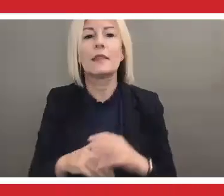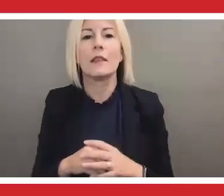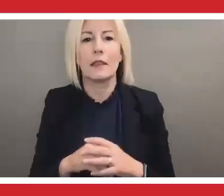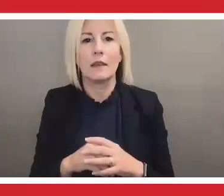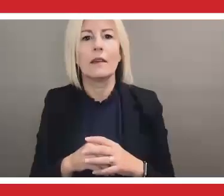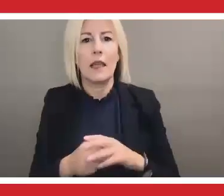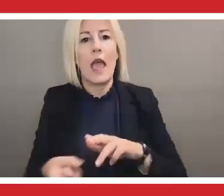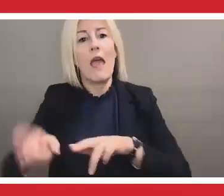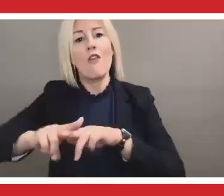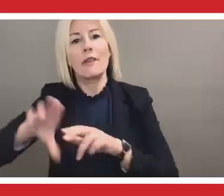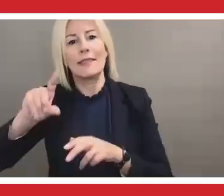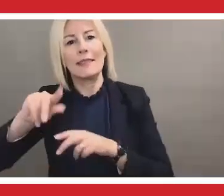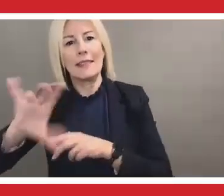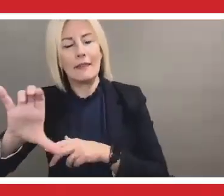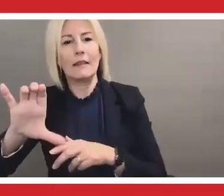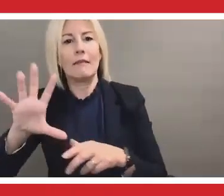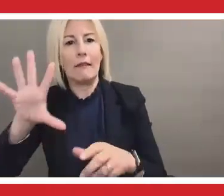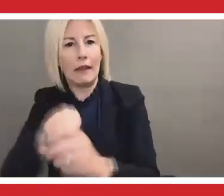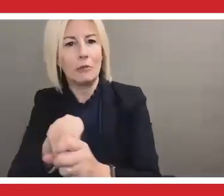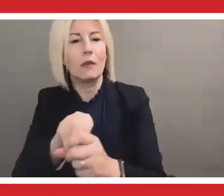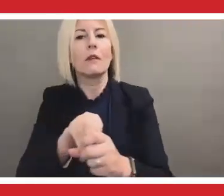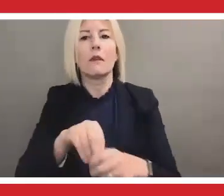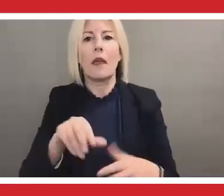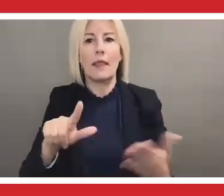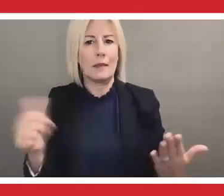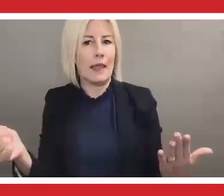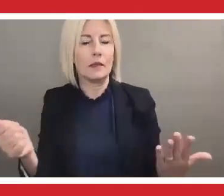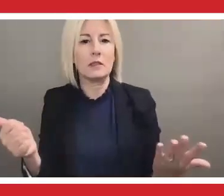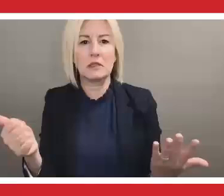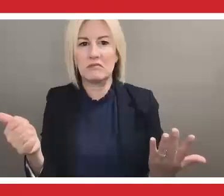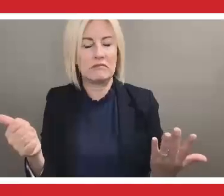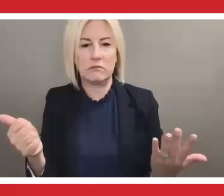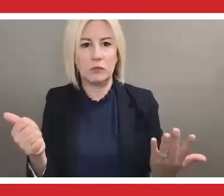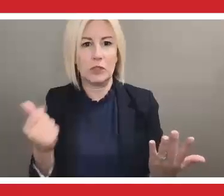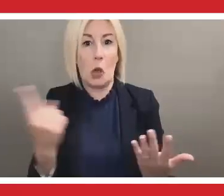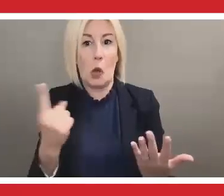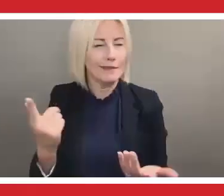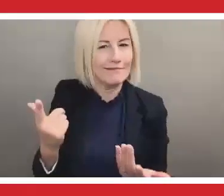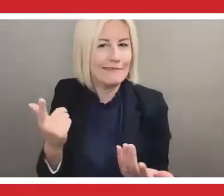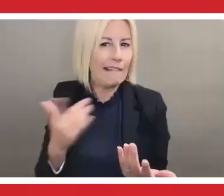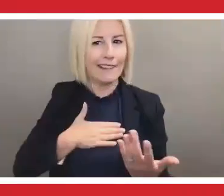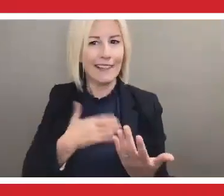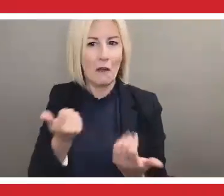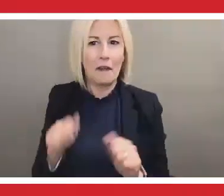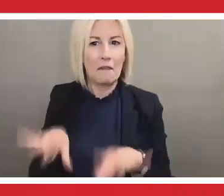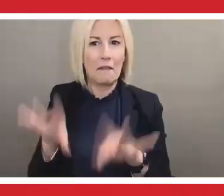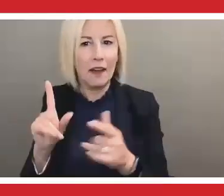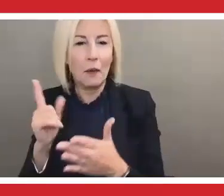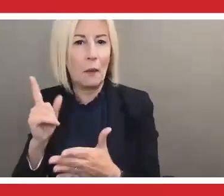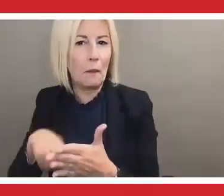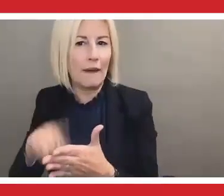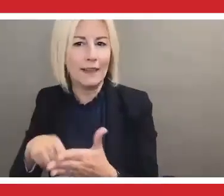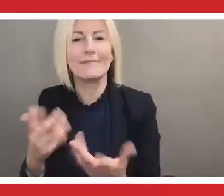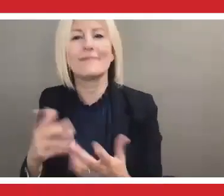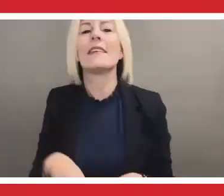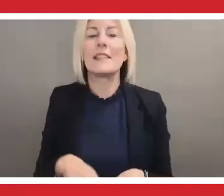civic engagement comes in, and then something else, which is always a joy to try and discover, comes in last. So we'll be